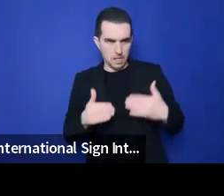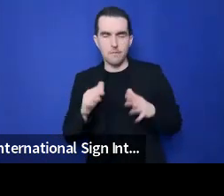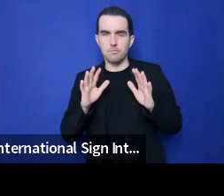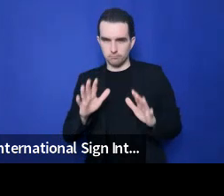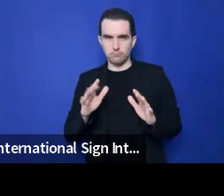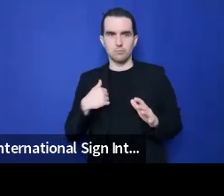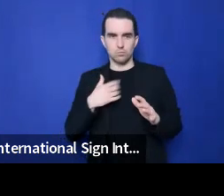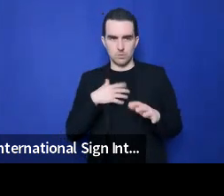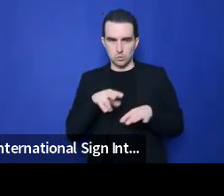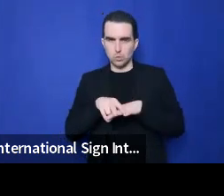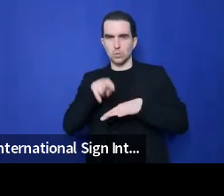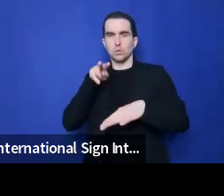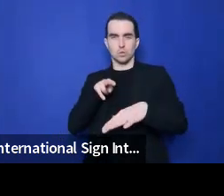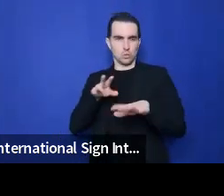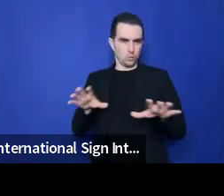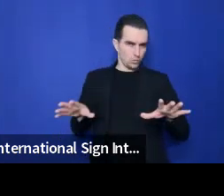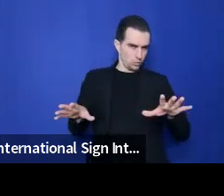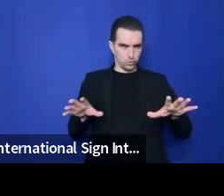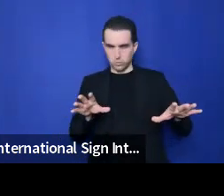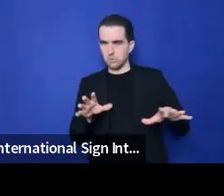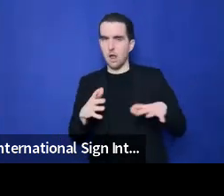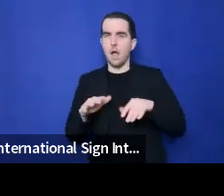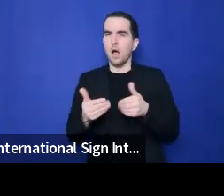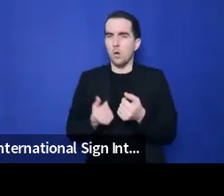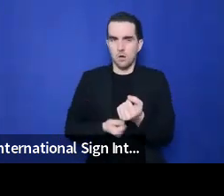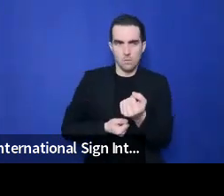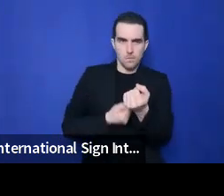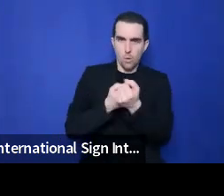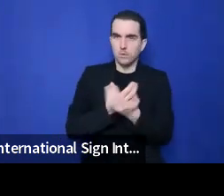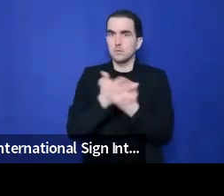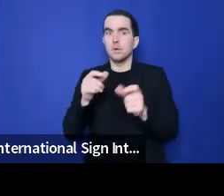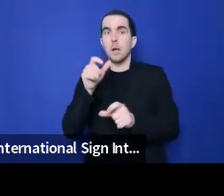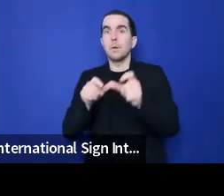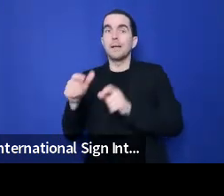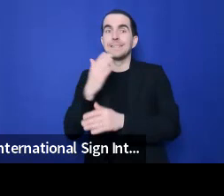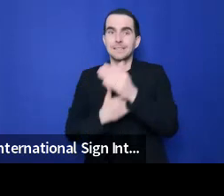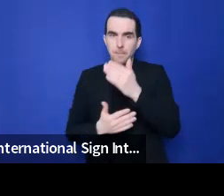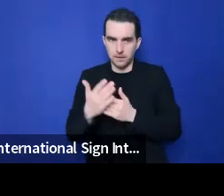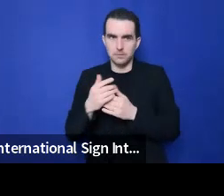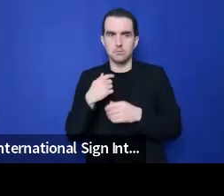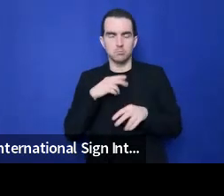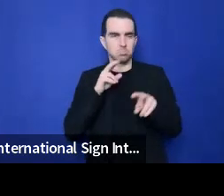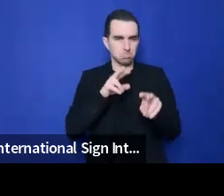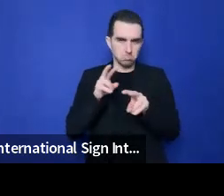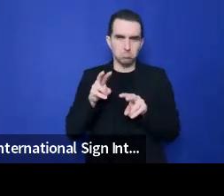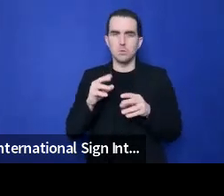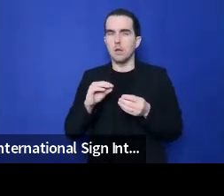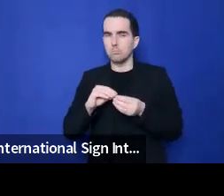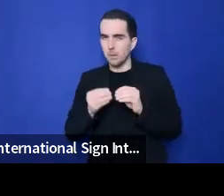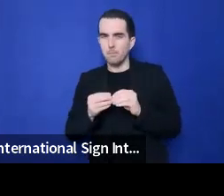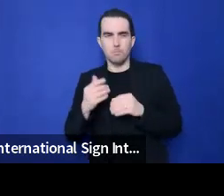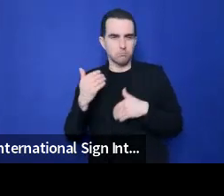disability registries, but more and more countries are moving towards that. And we saw example of Cambodia and